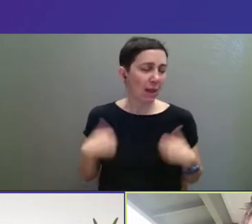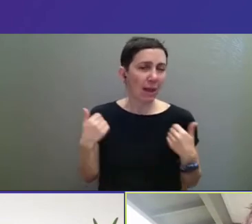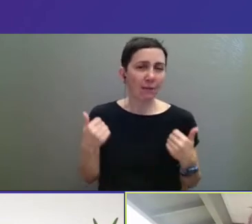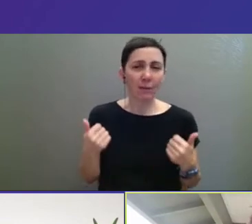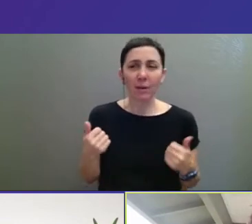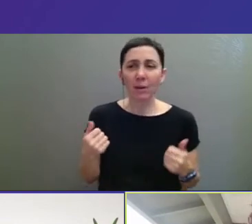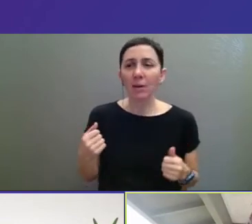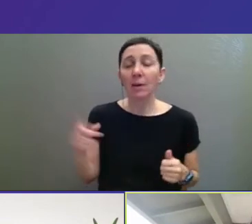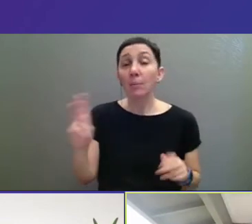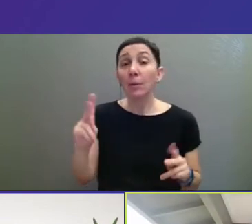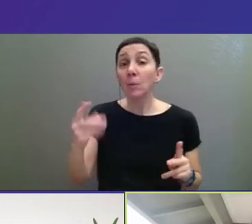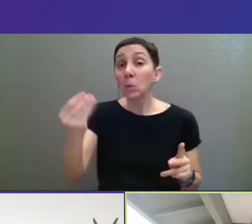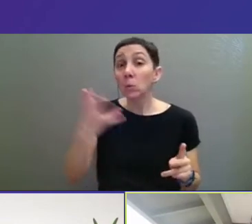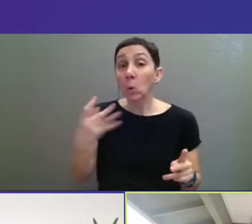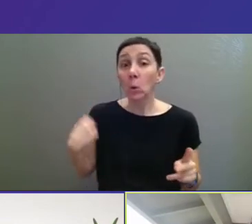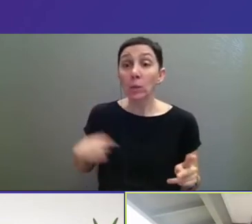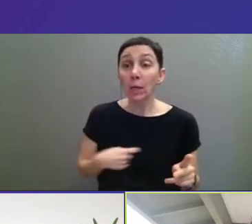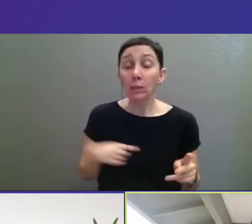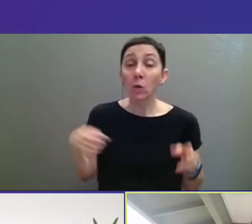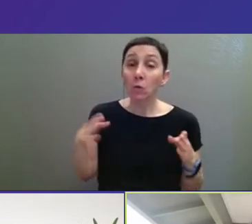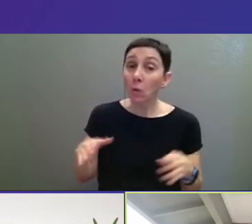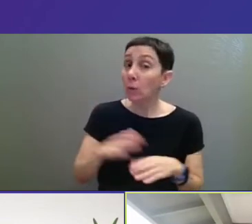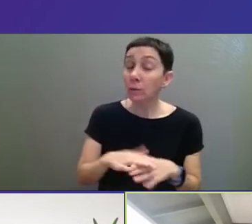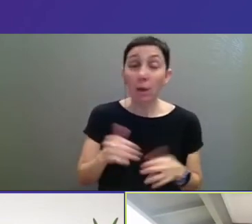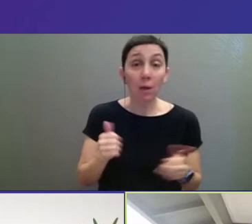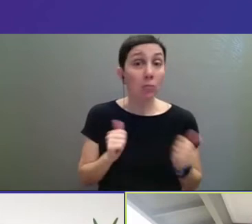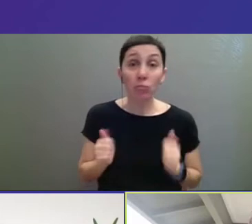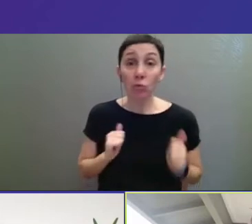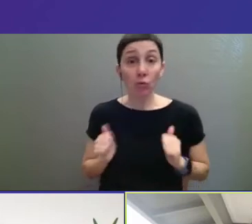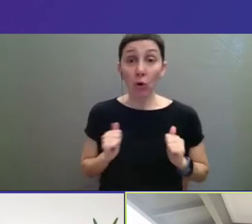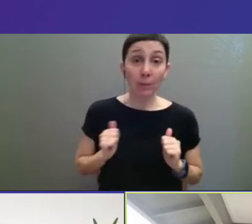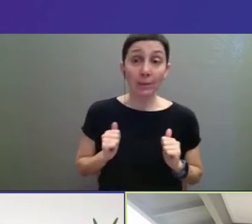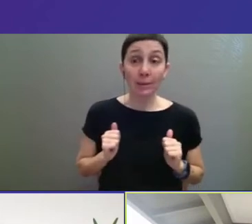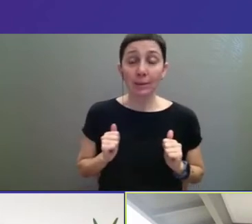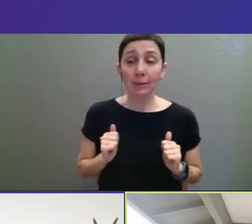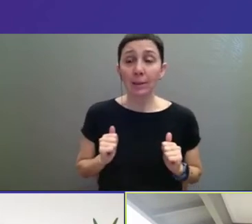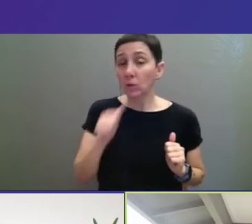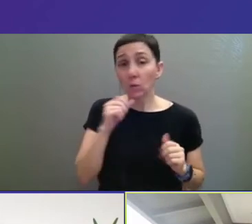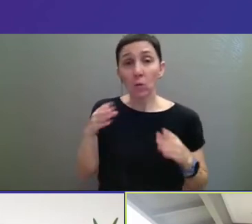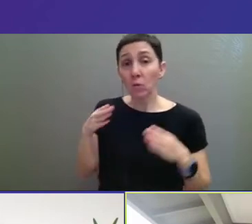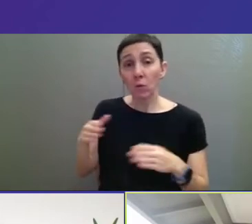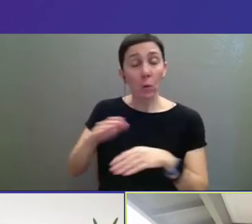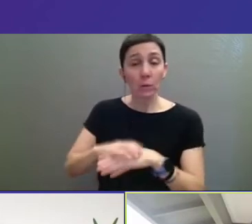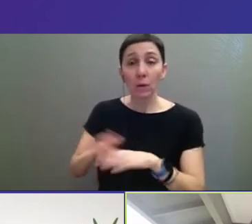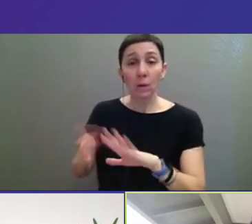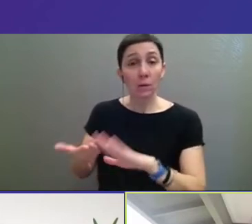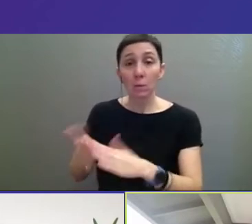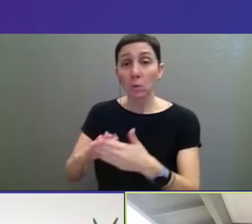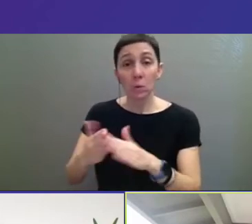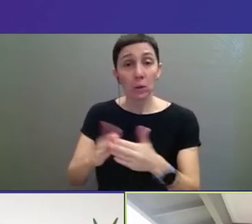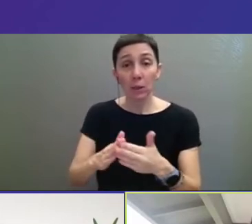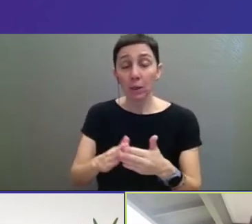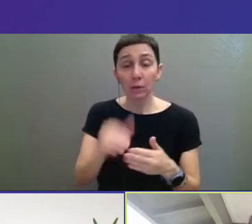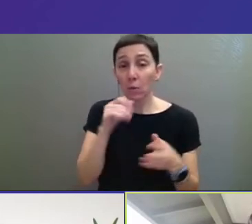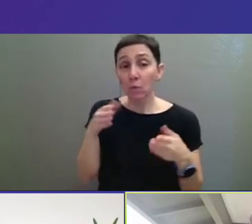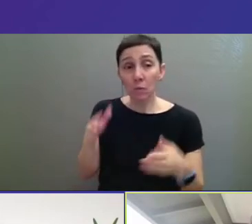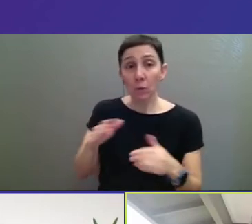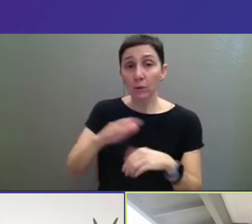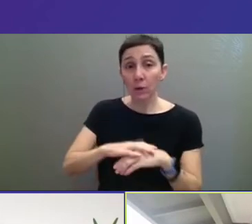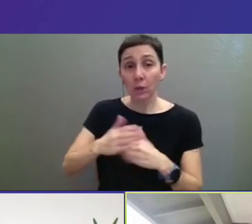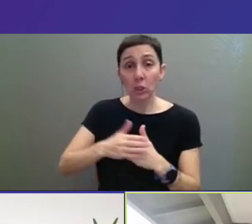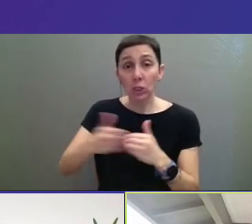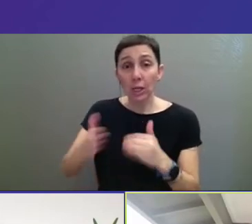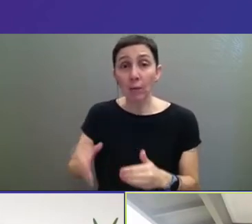were being told that we needed to focus on performances and not focus on the community, not focus on our neighbors, not focus on each